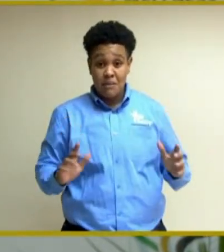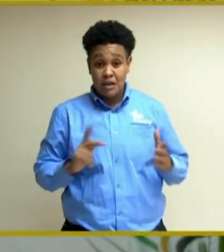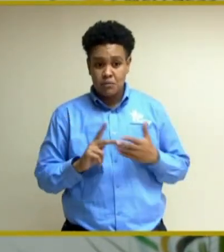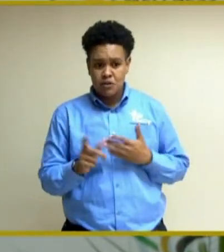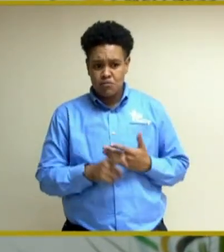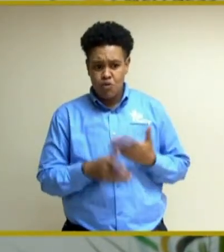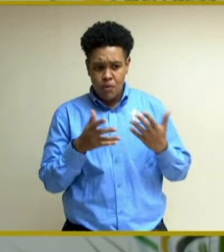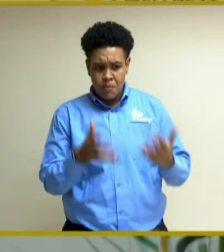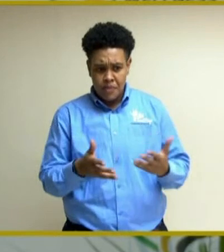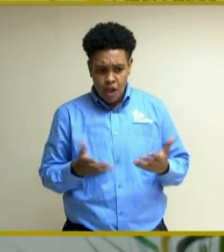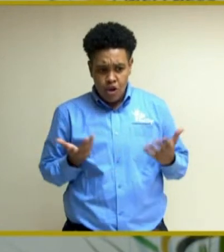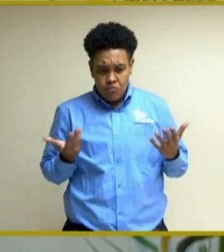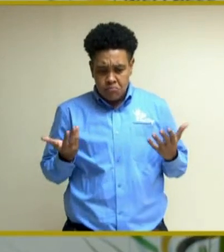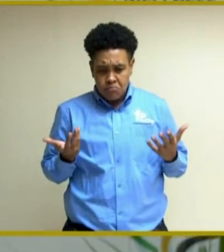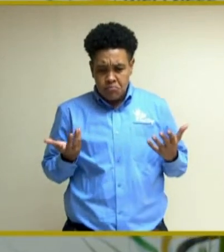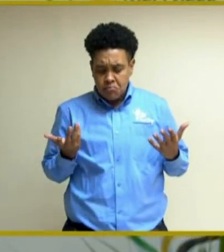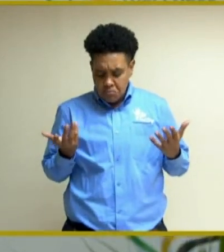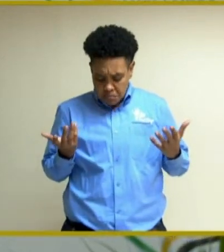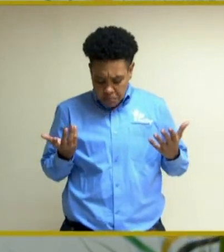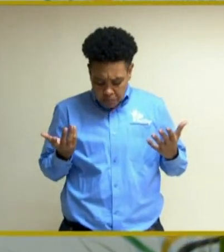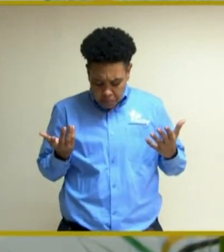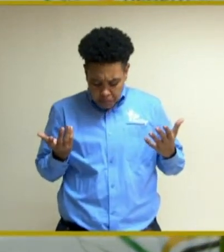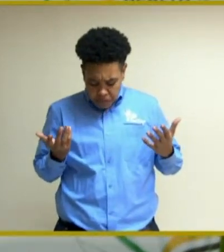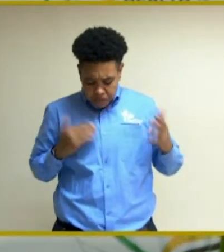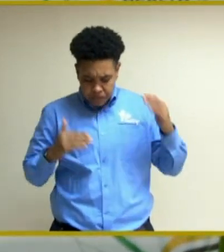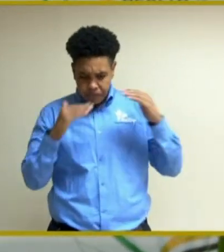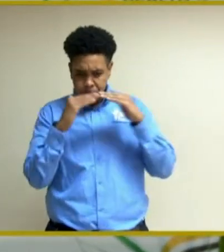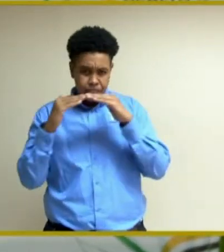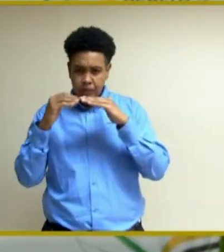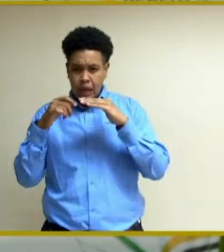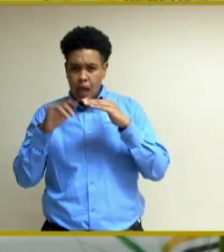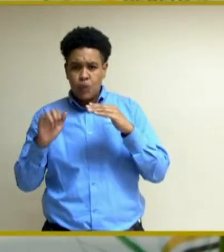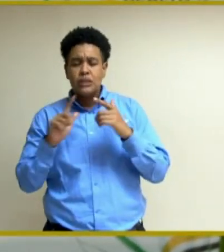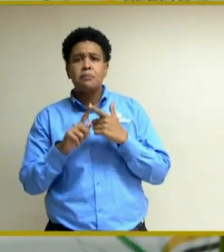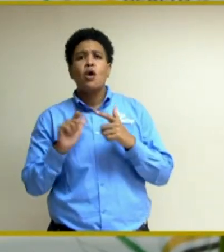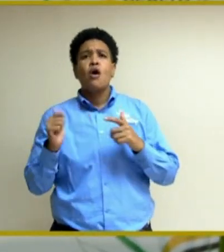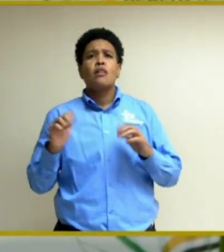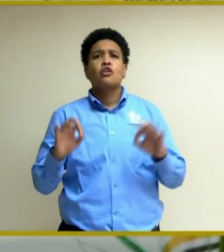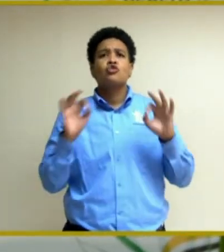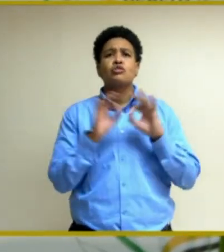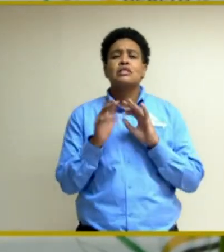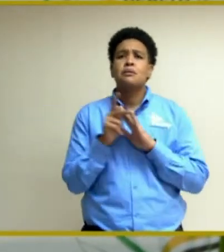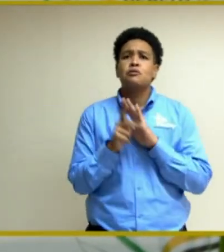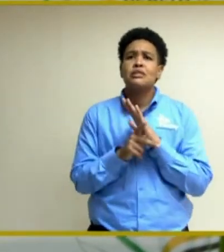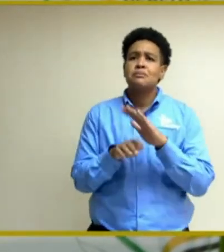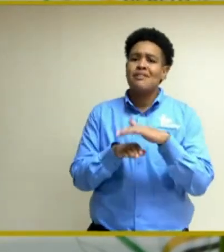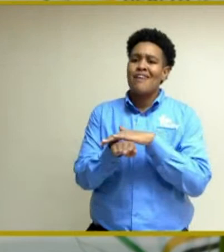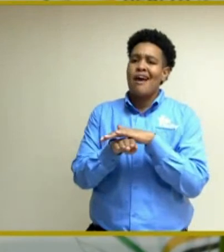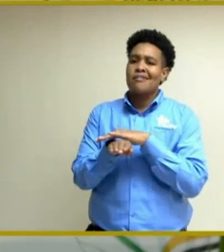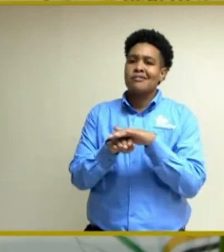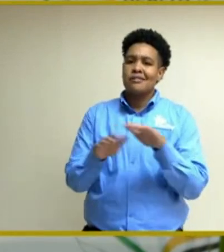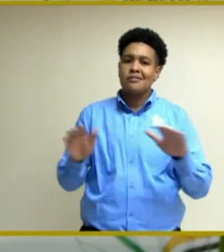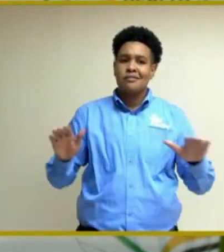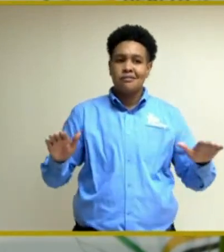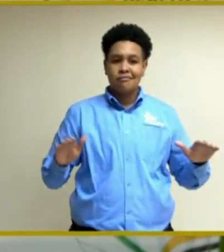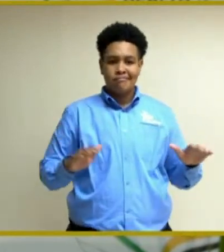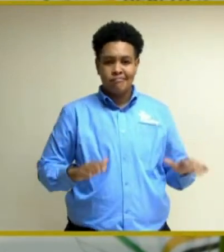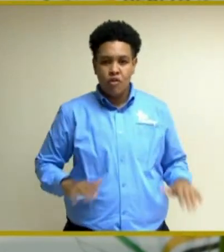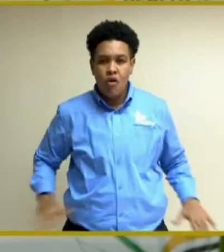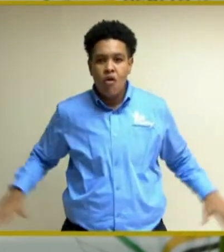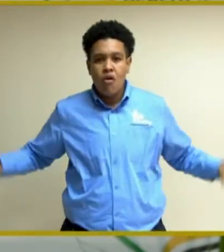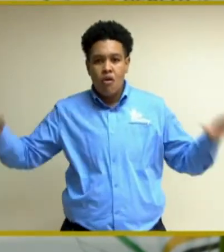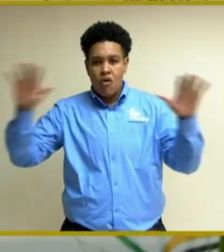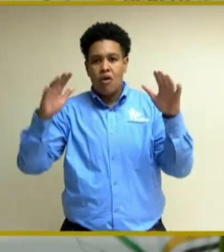program that equity and the other critical principles of access and universal